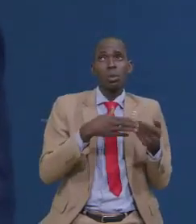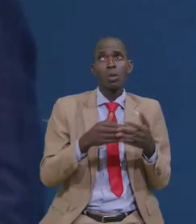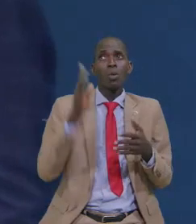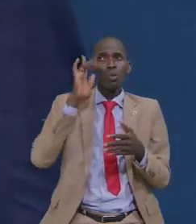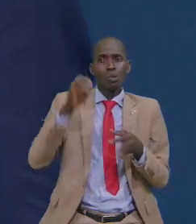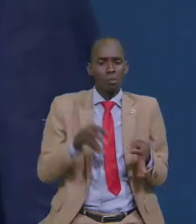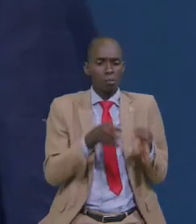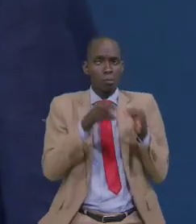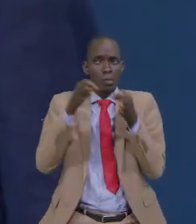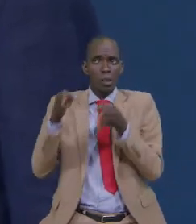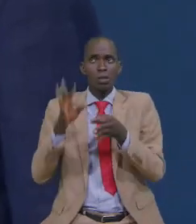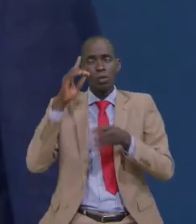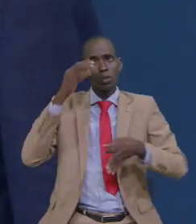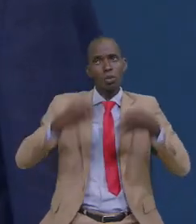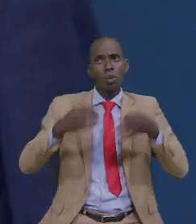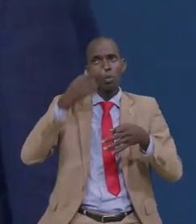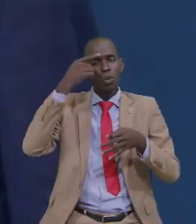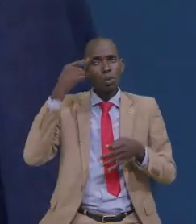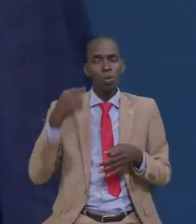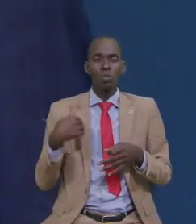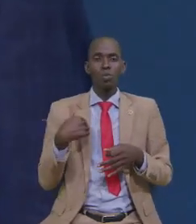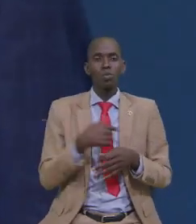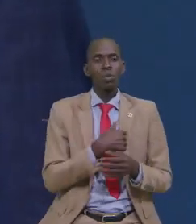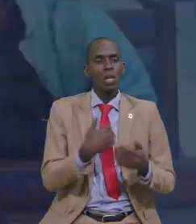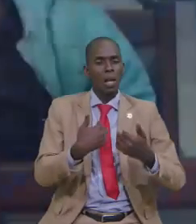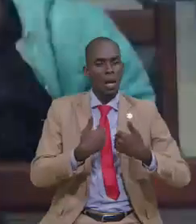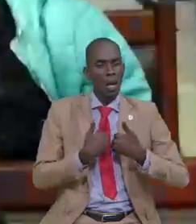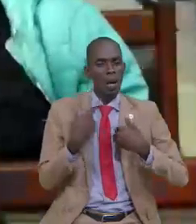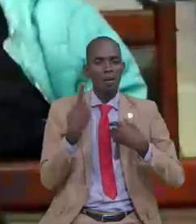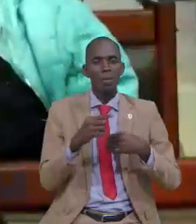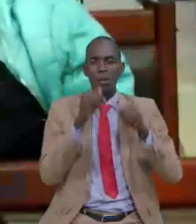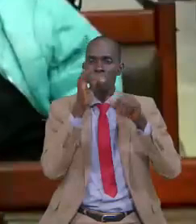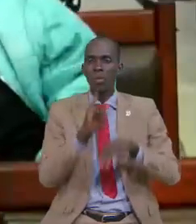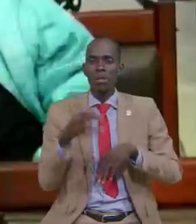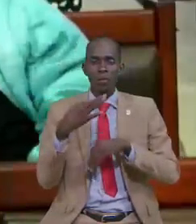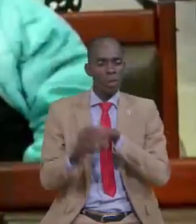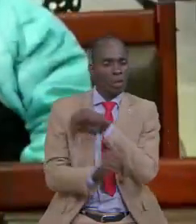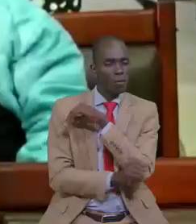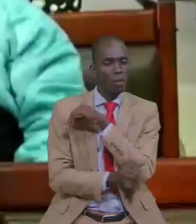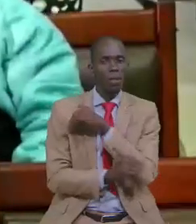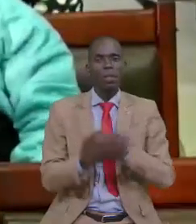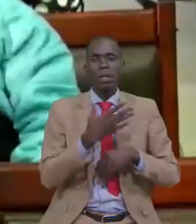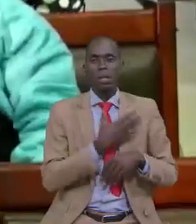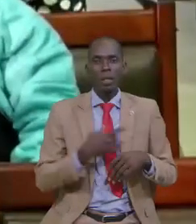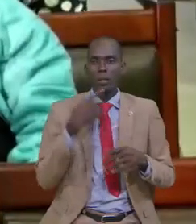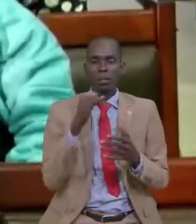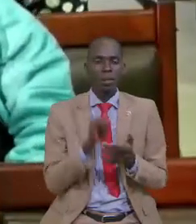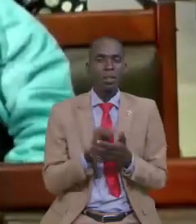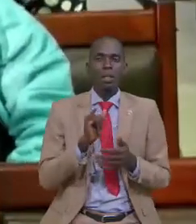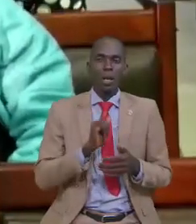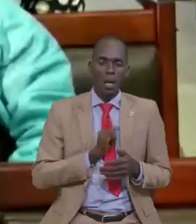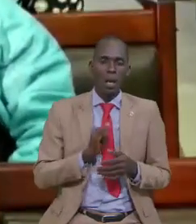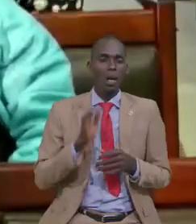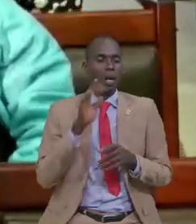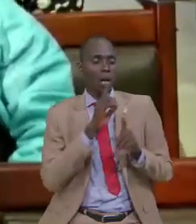have the blessing of Abraham? And I said, I will not. I answered Abraham, I will answer